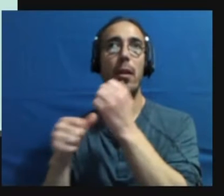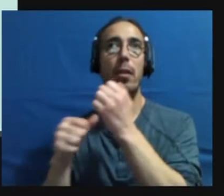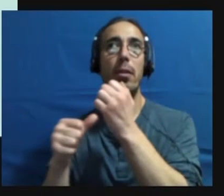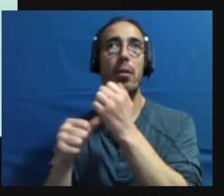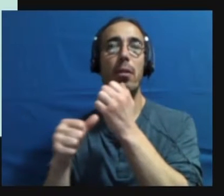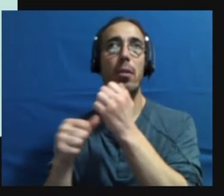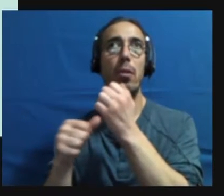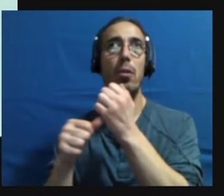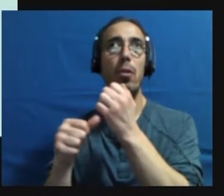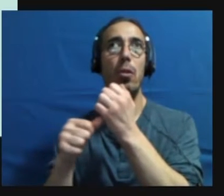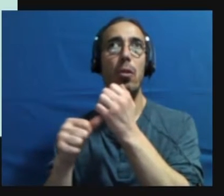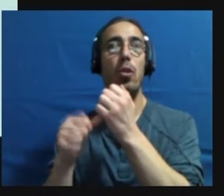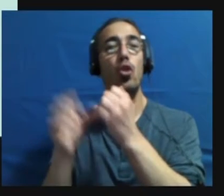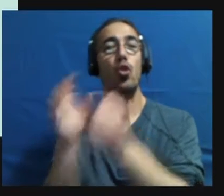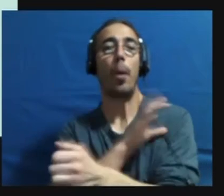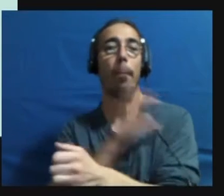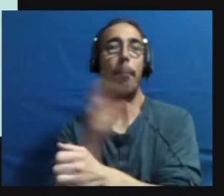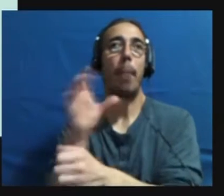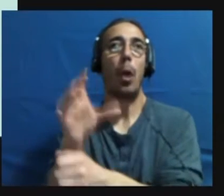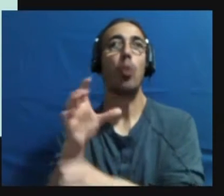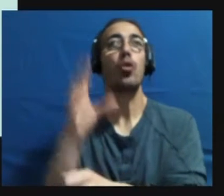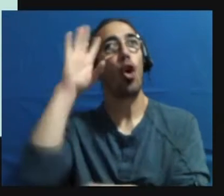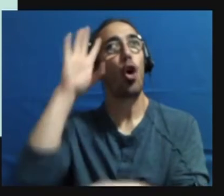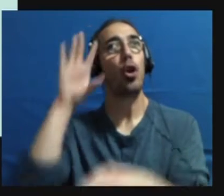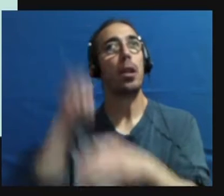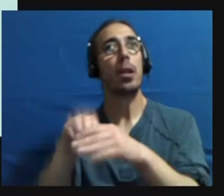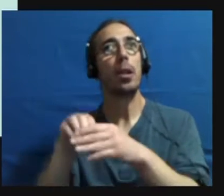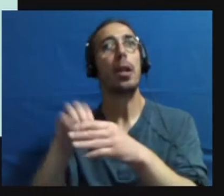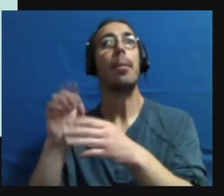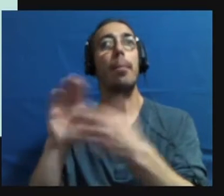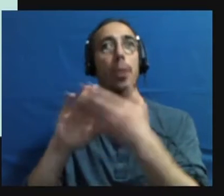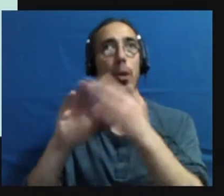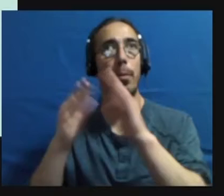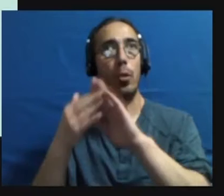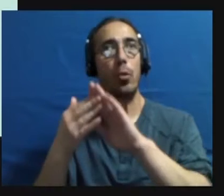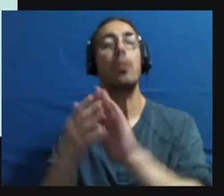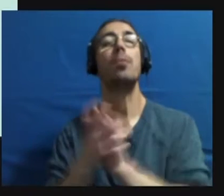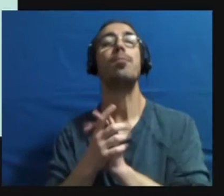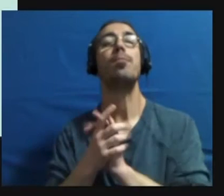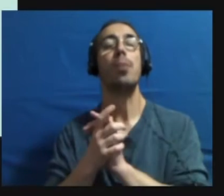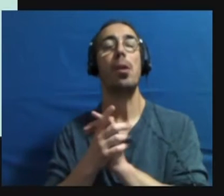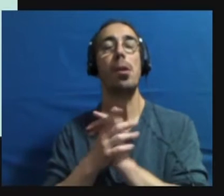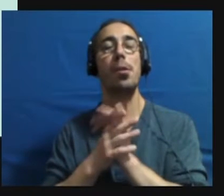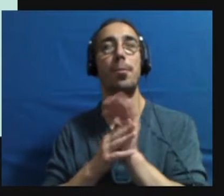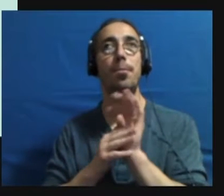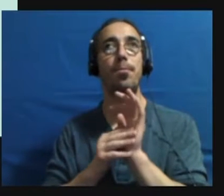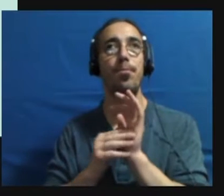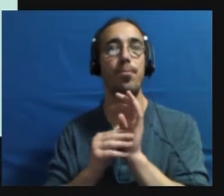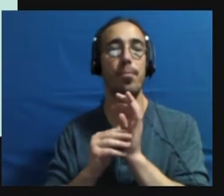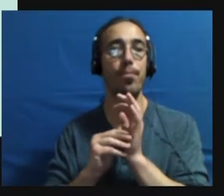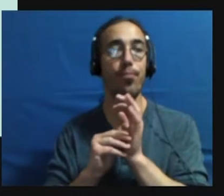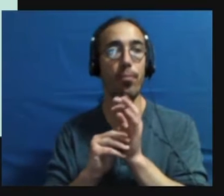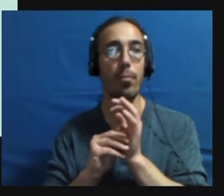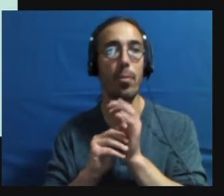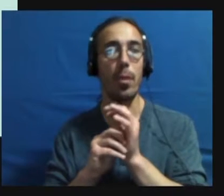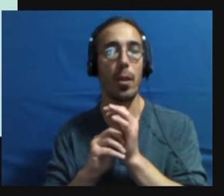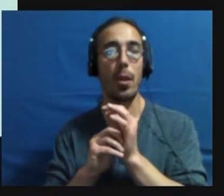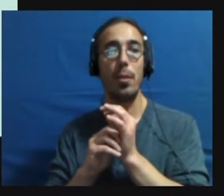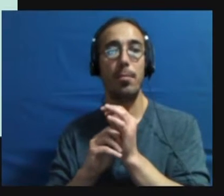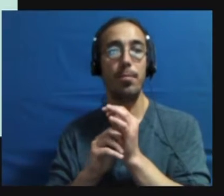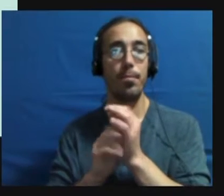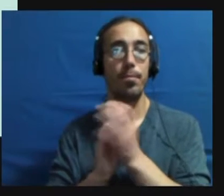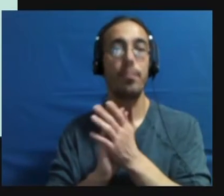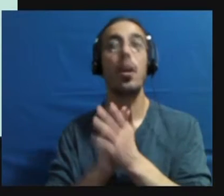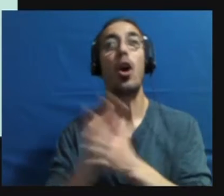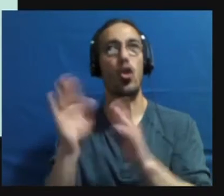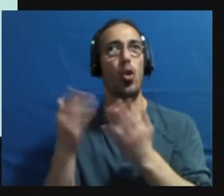to empower autistic communities to embrace the inherent value of neurodiversity through autistic led support